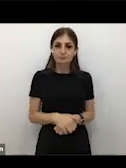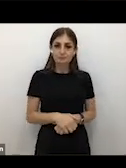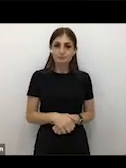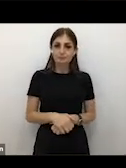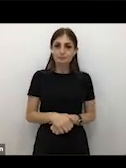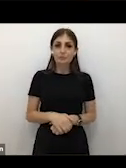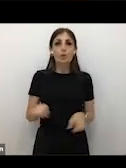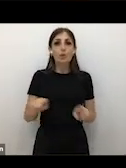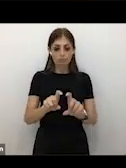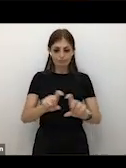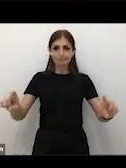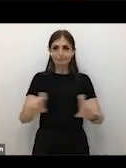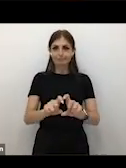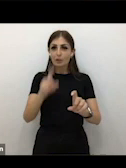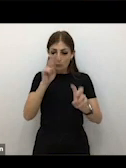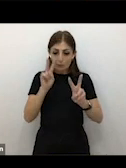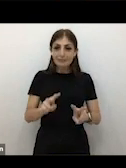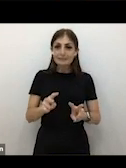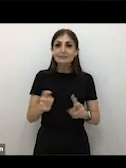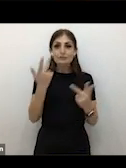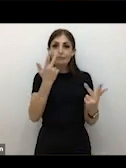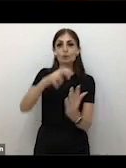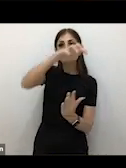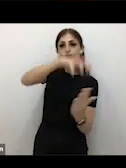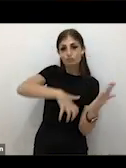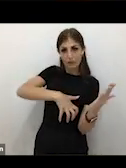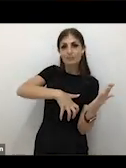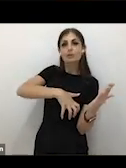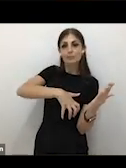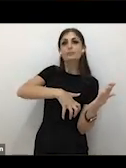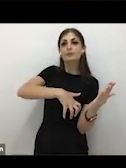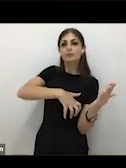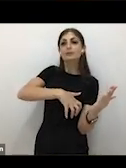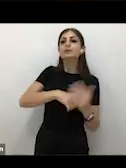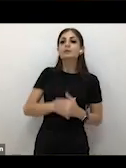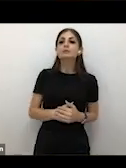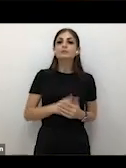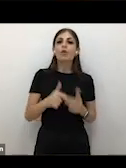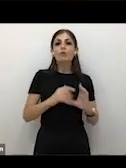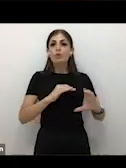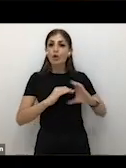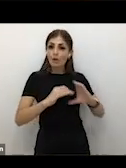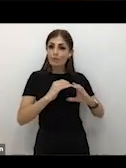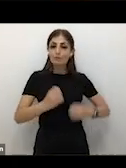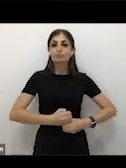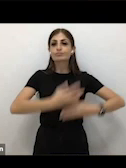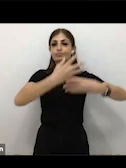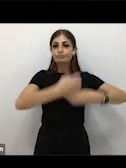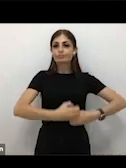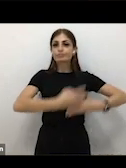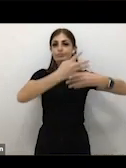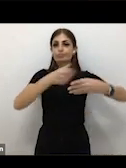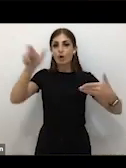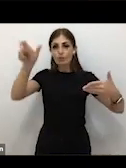this video, you can also select View Transcript, and a transcript of the conversation will pop up on the side of the